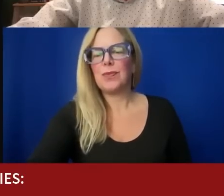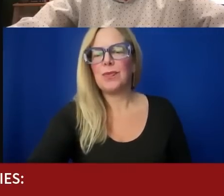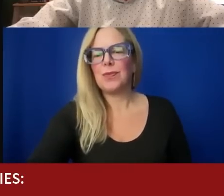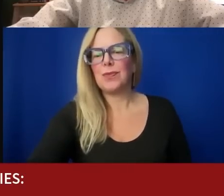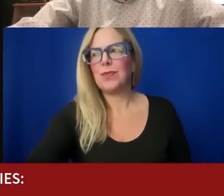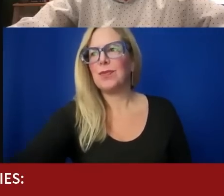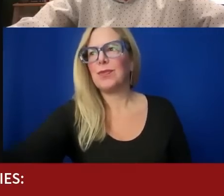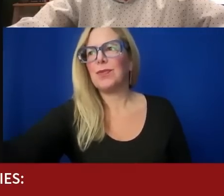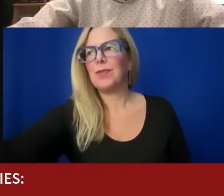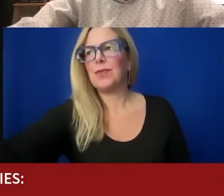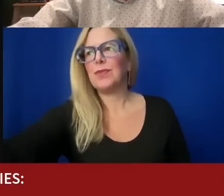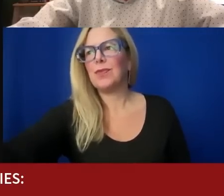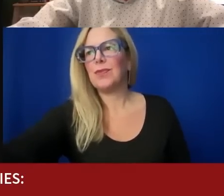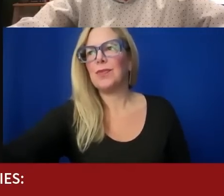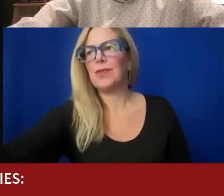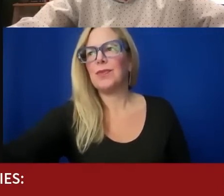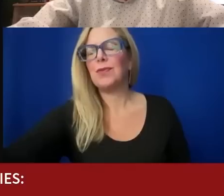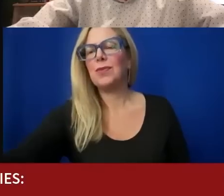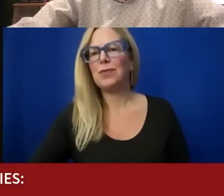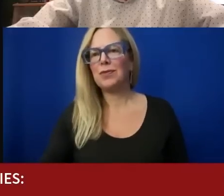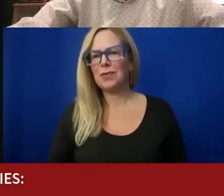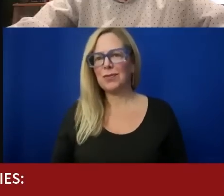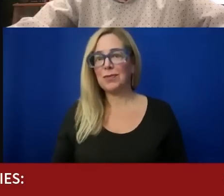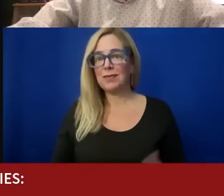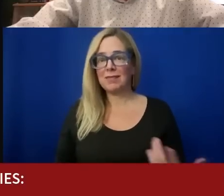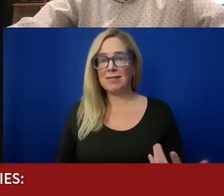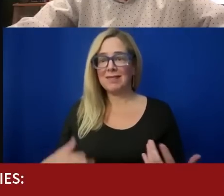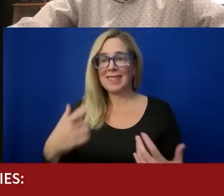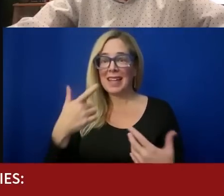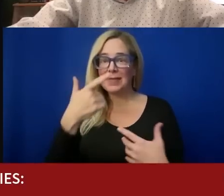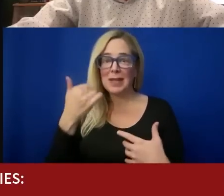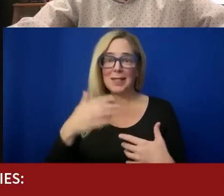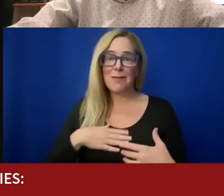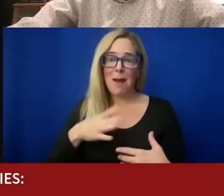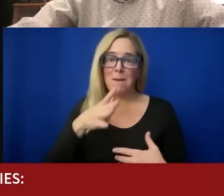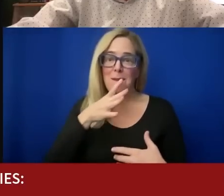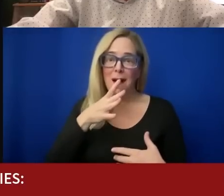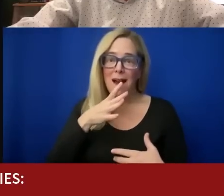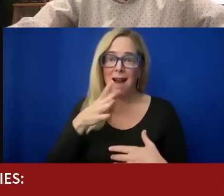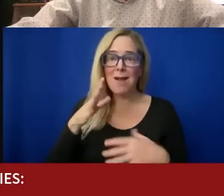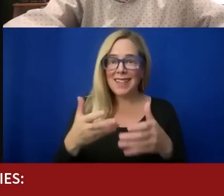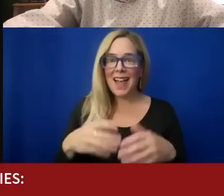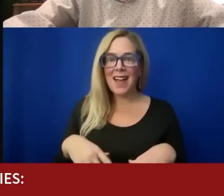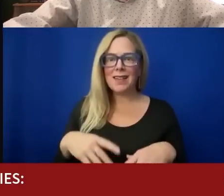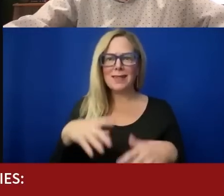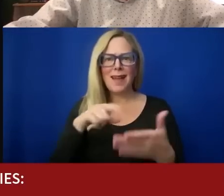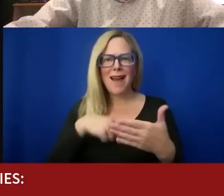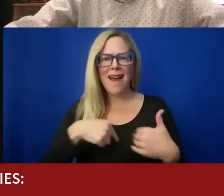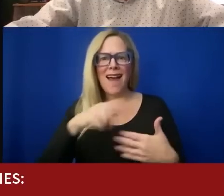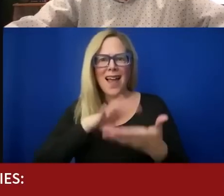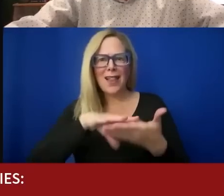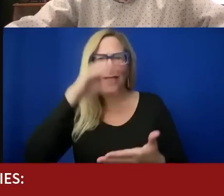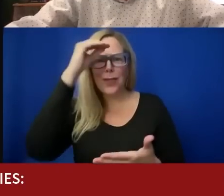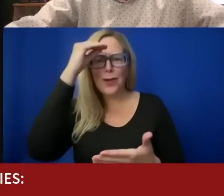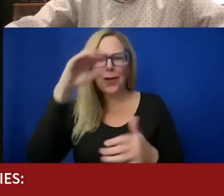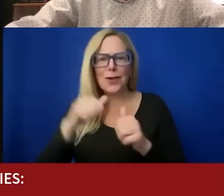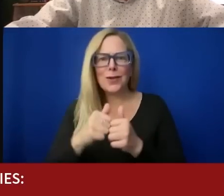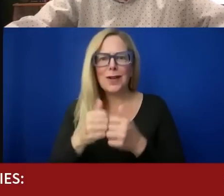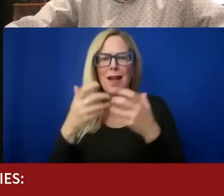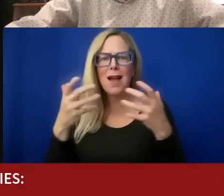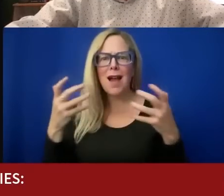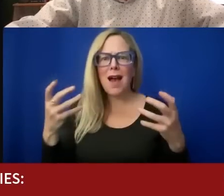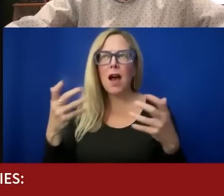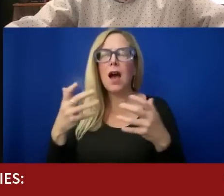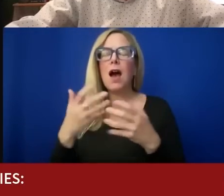education classes when I was engaging with her and volunteering in her classes, that I really learned how important inclusion and equity